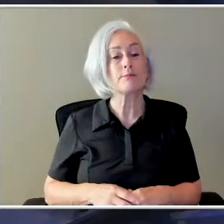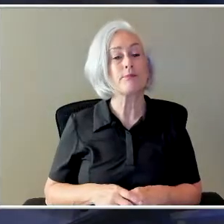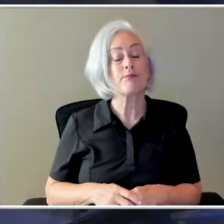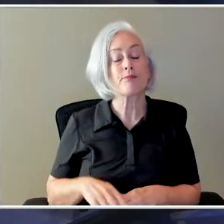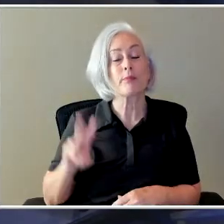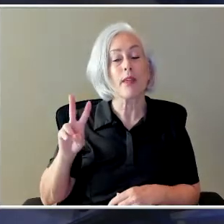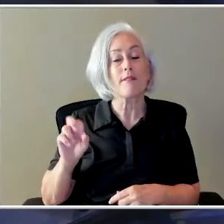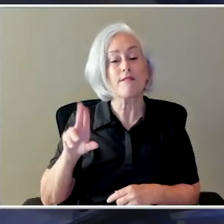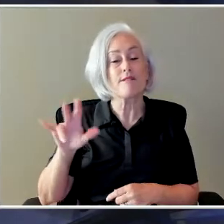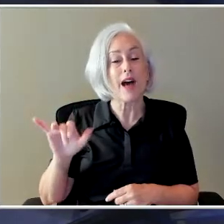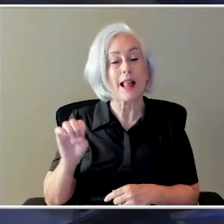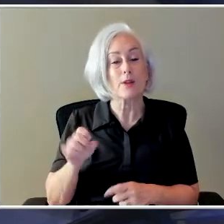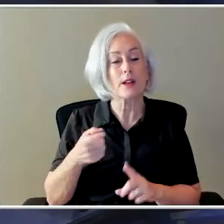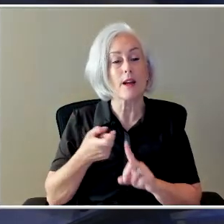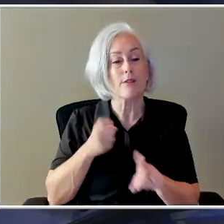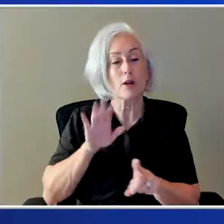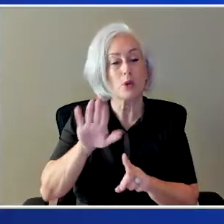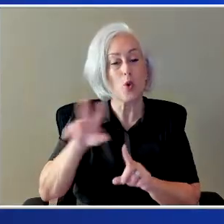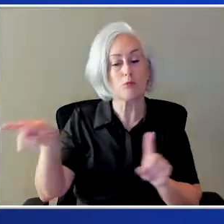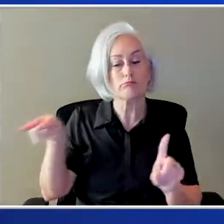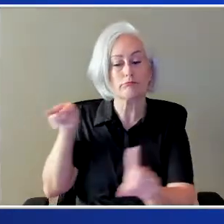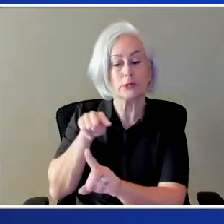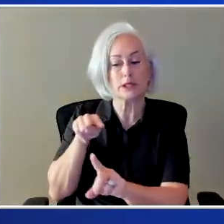the ICU nursing team here?